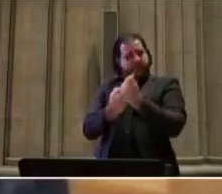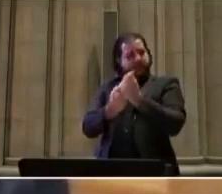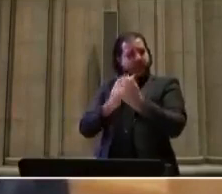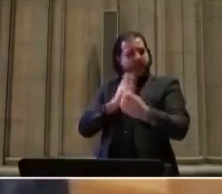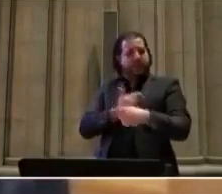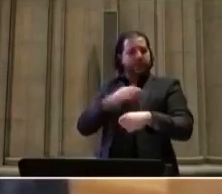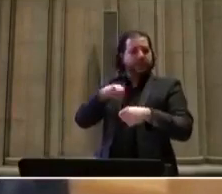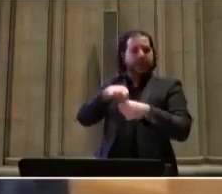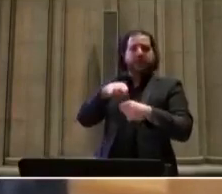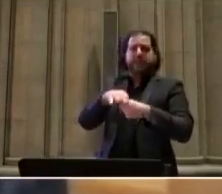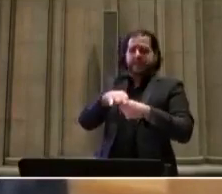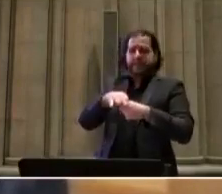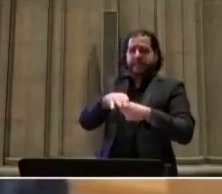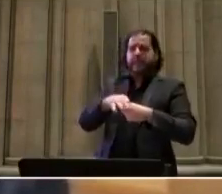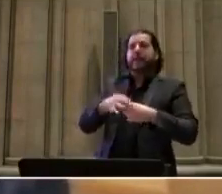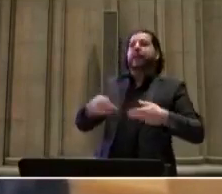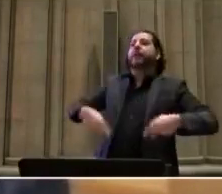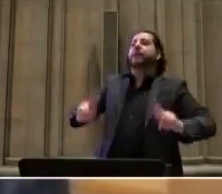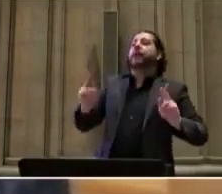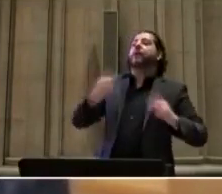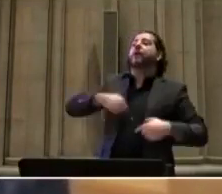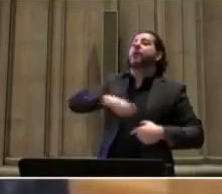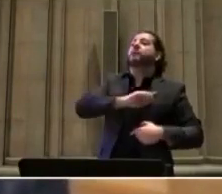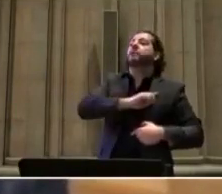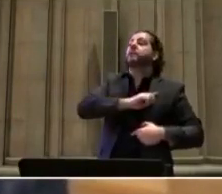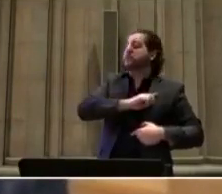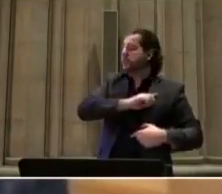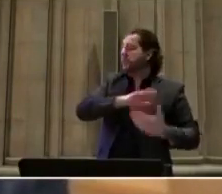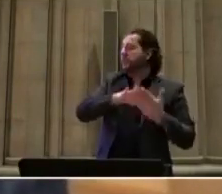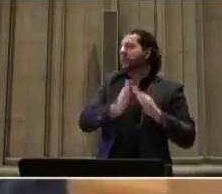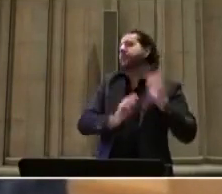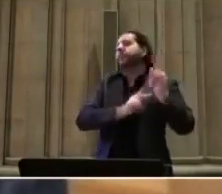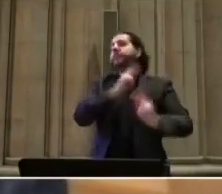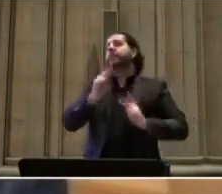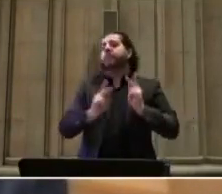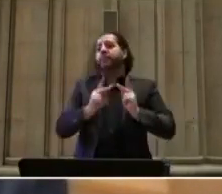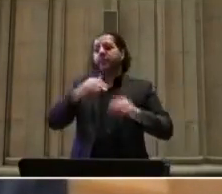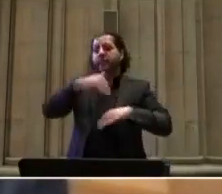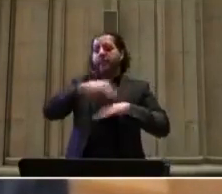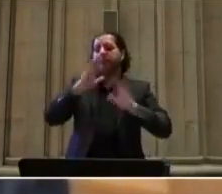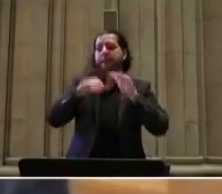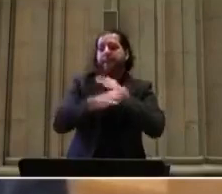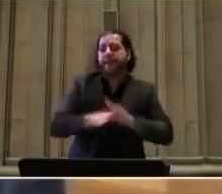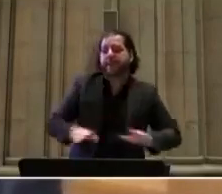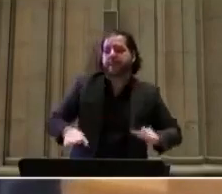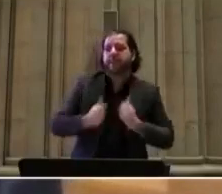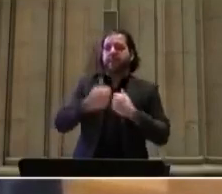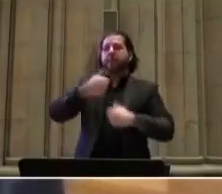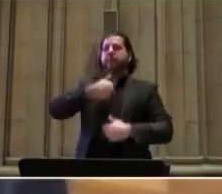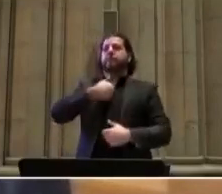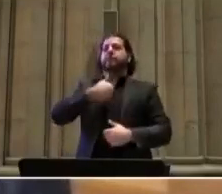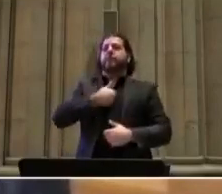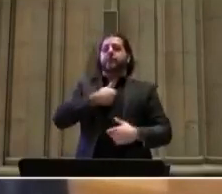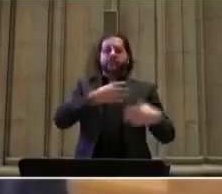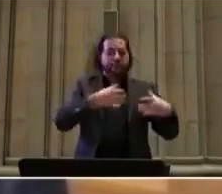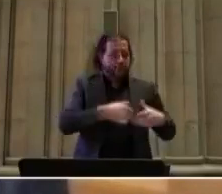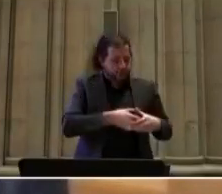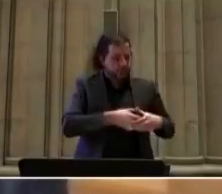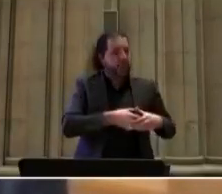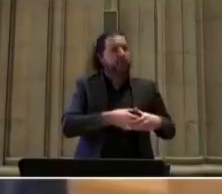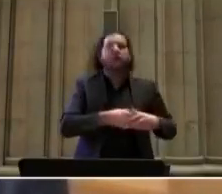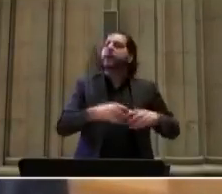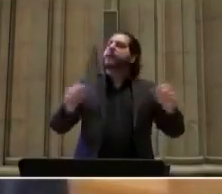democracy. Enable us to be a people at peace among ourselves